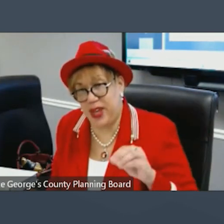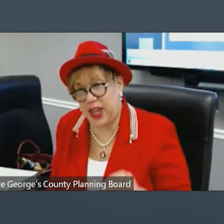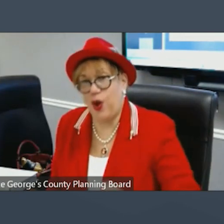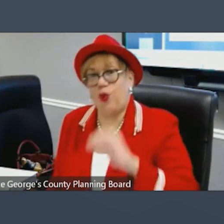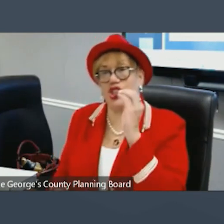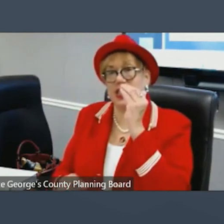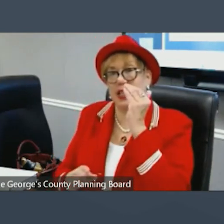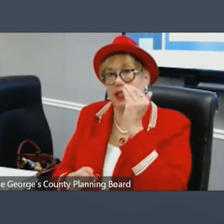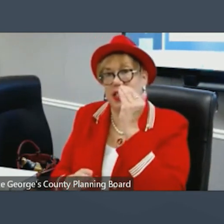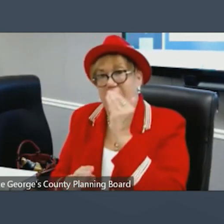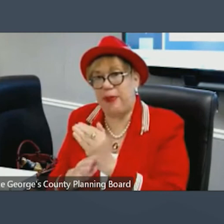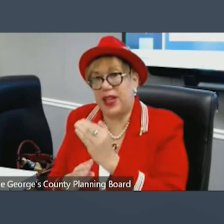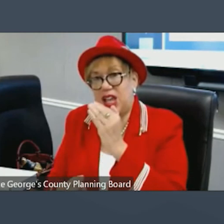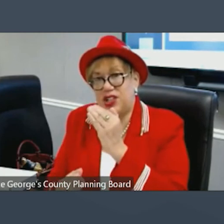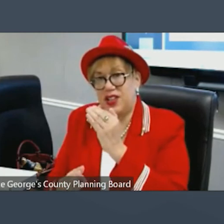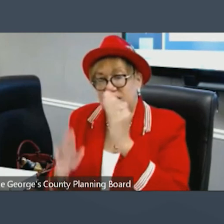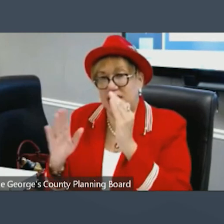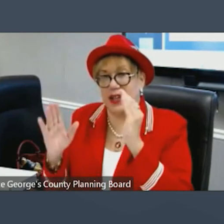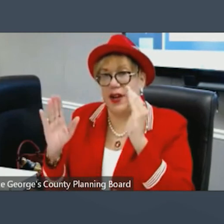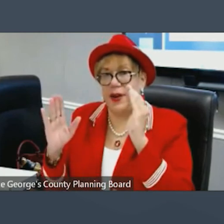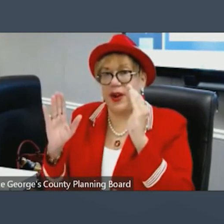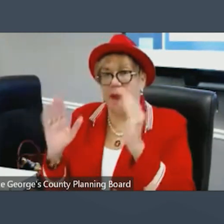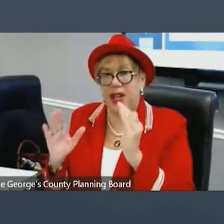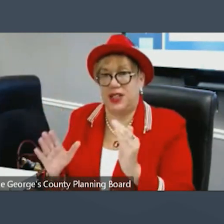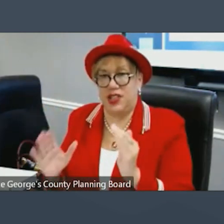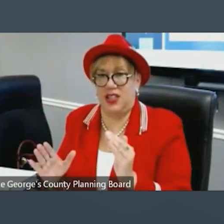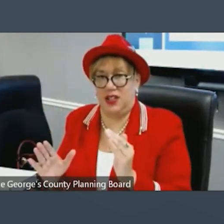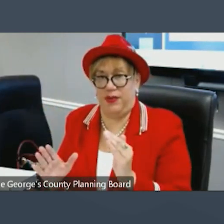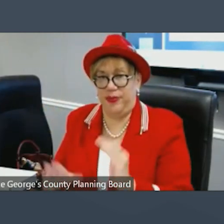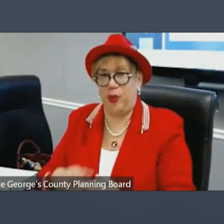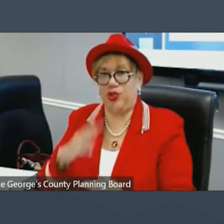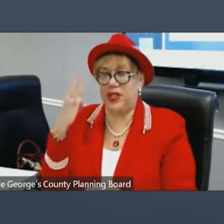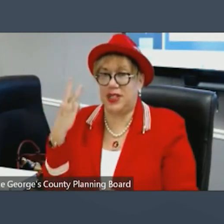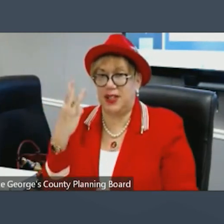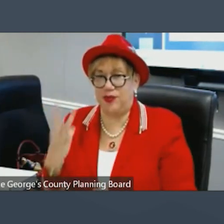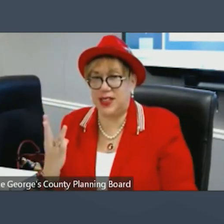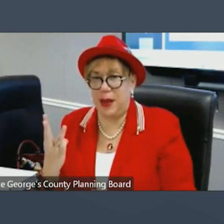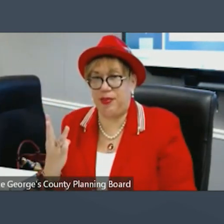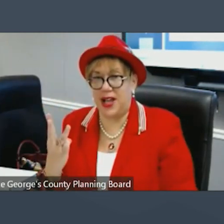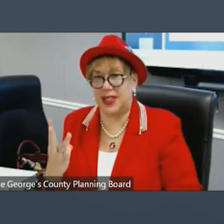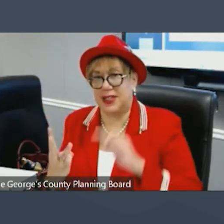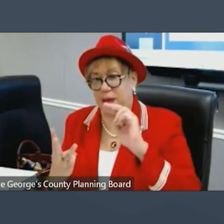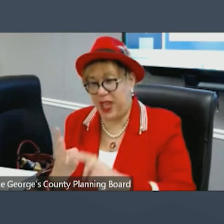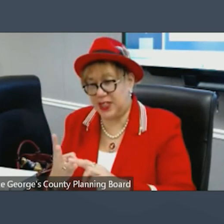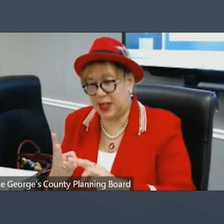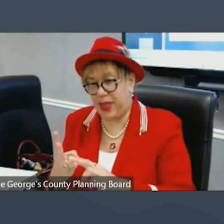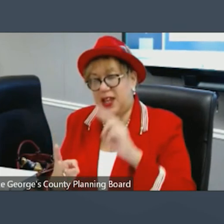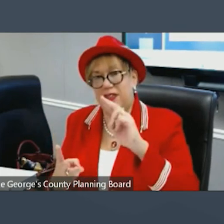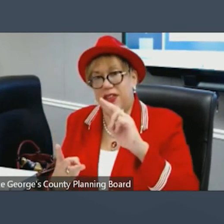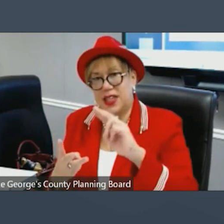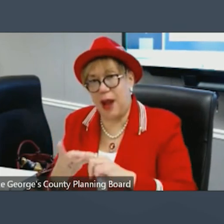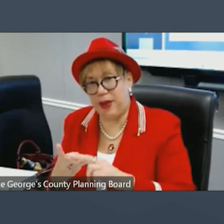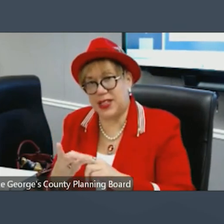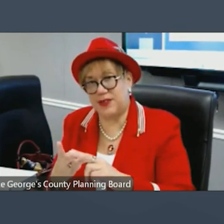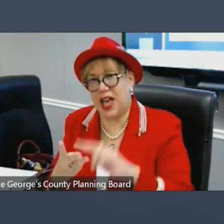CDP, which is the application. This is a comprehensive design zone, which means it's a three-step process. There's the basic plan,